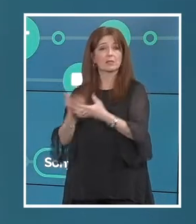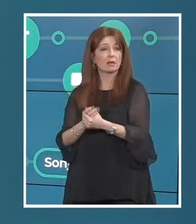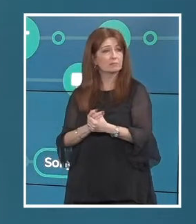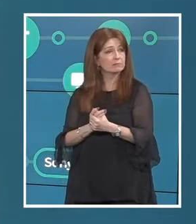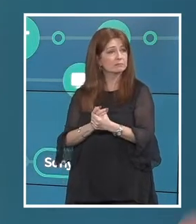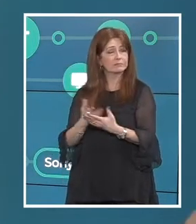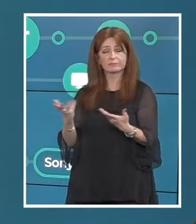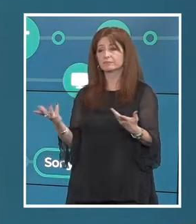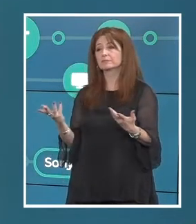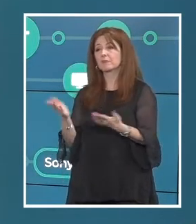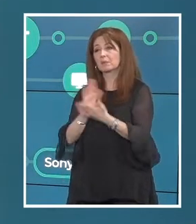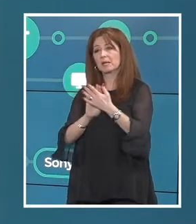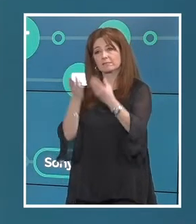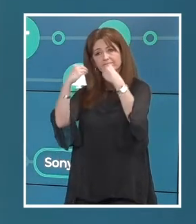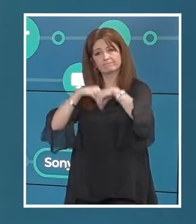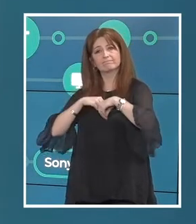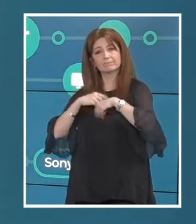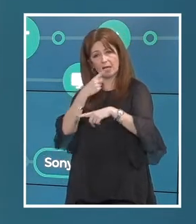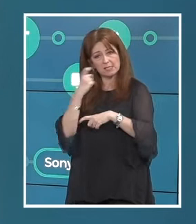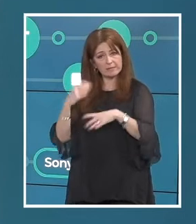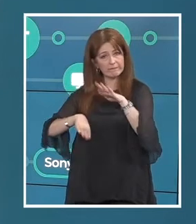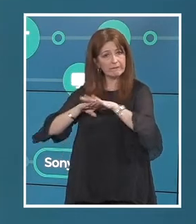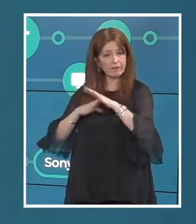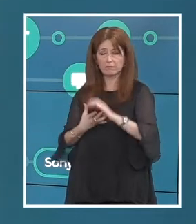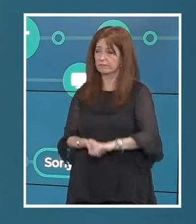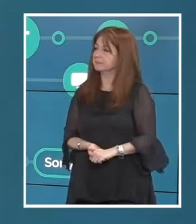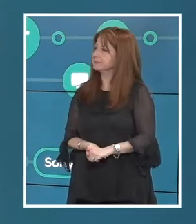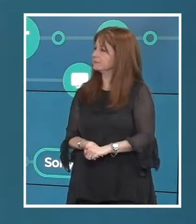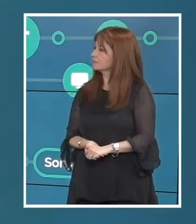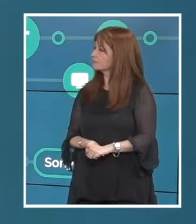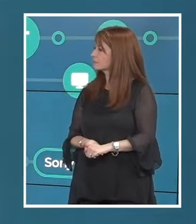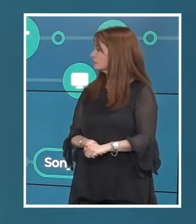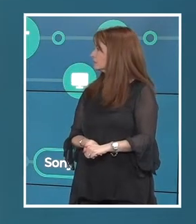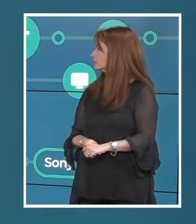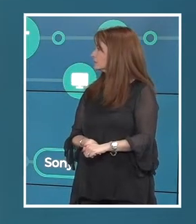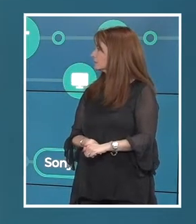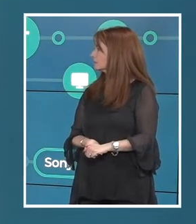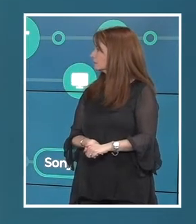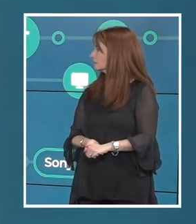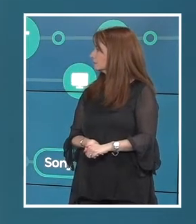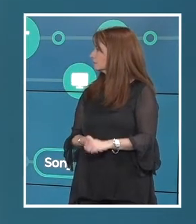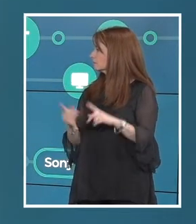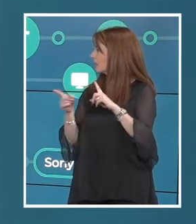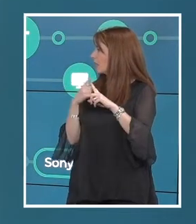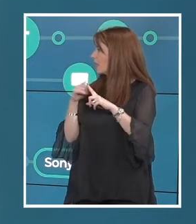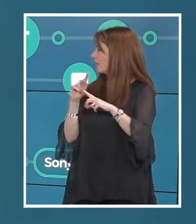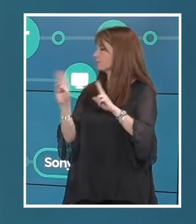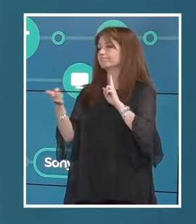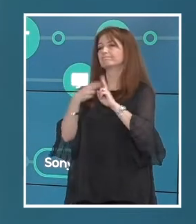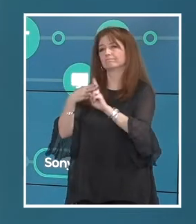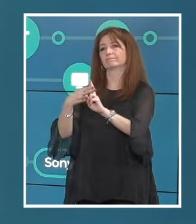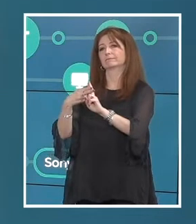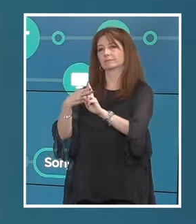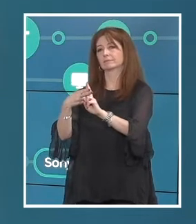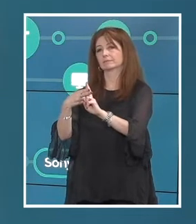able to get that in message. Another one, which is signposting. So we always make